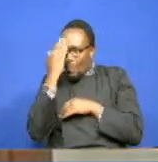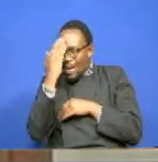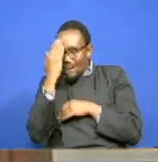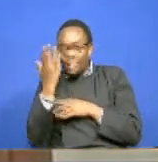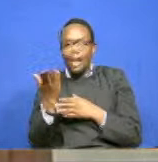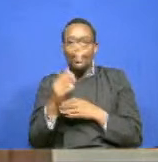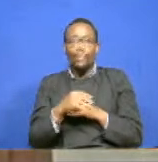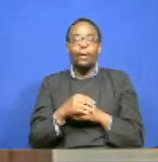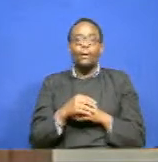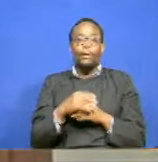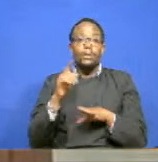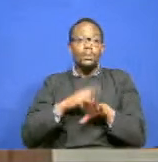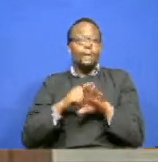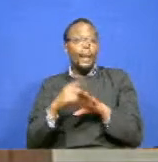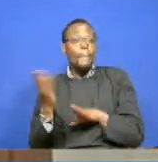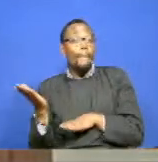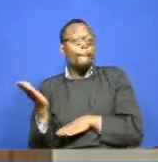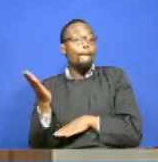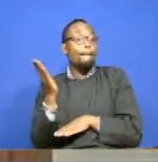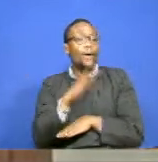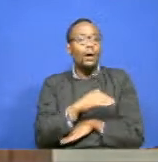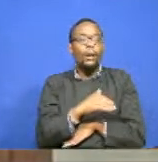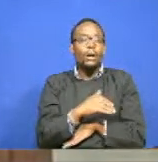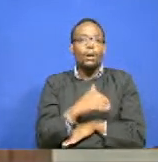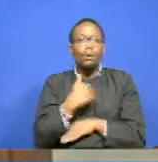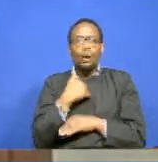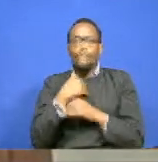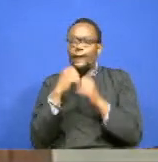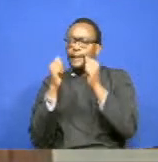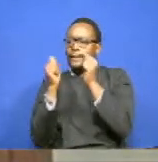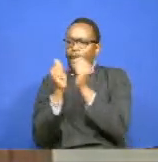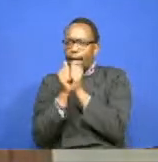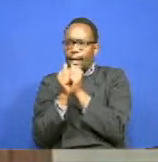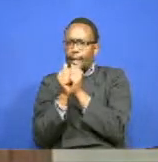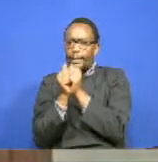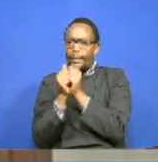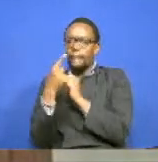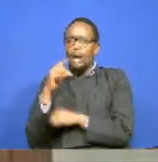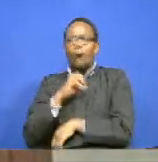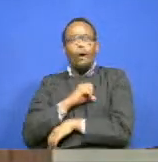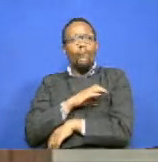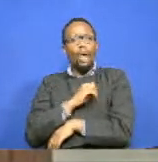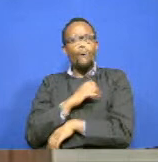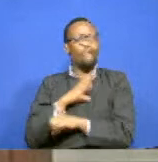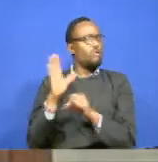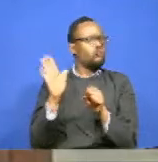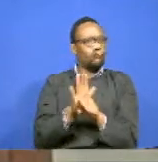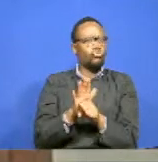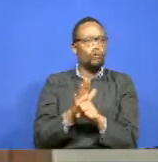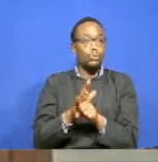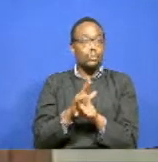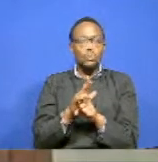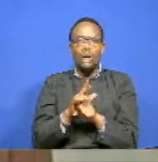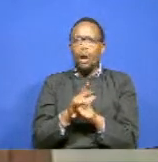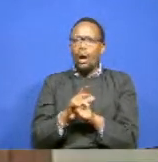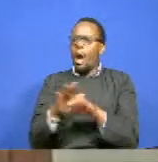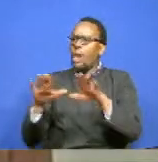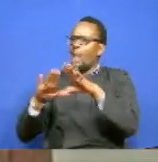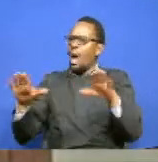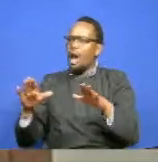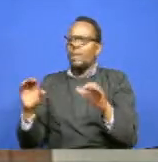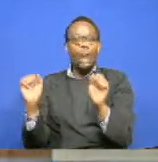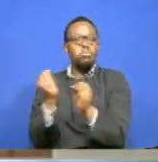they came back, the rest saw fear, the rest saw nothing in the